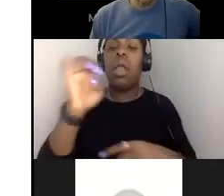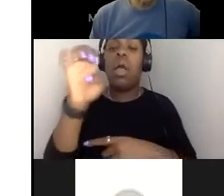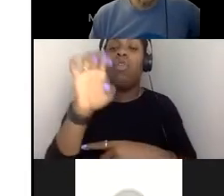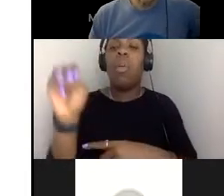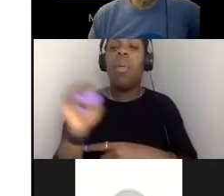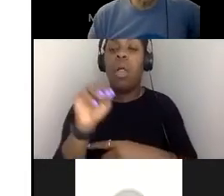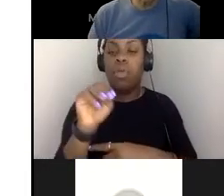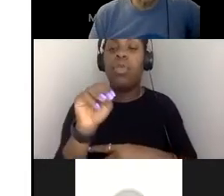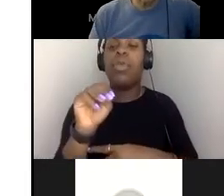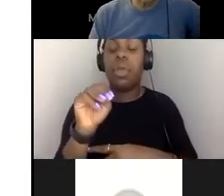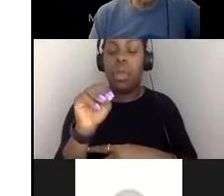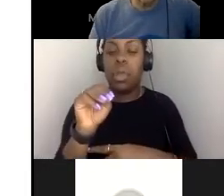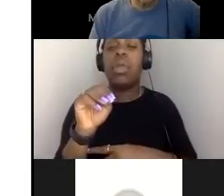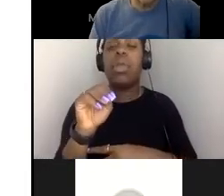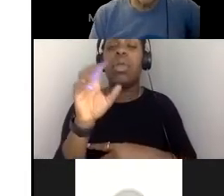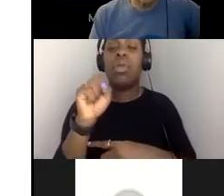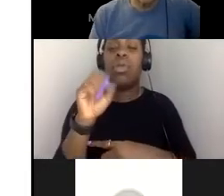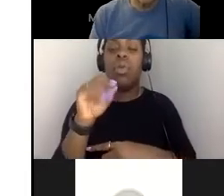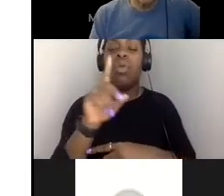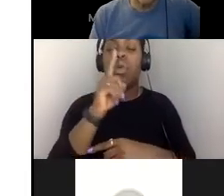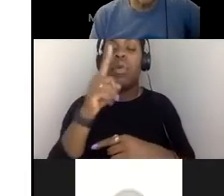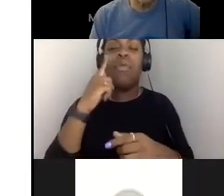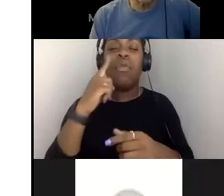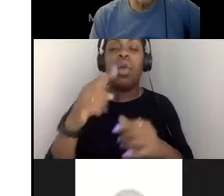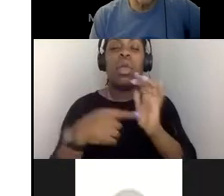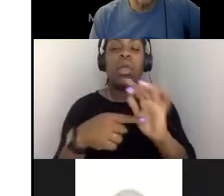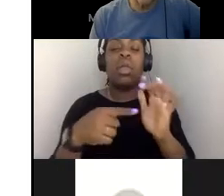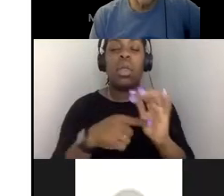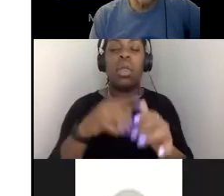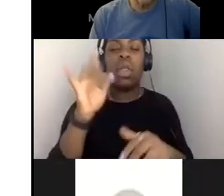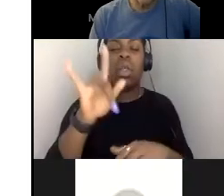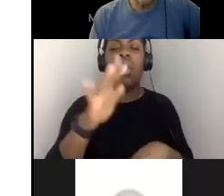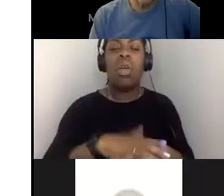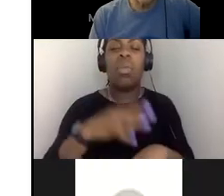So if we, for instance, click on Missouri,